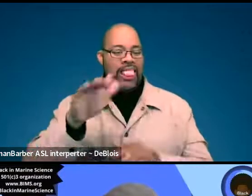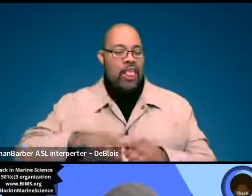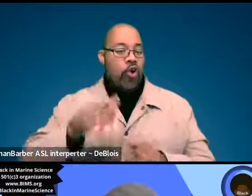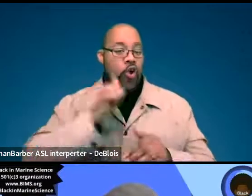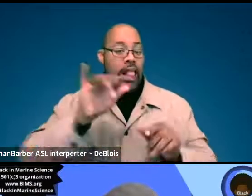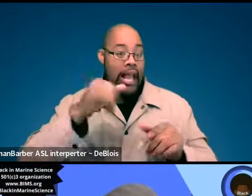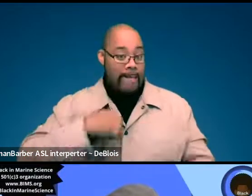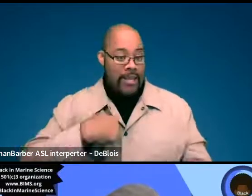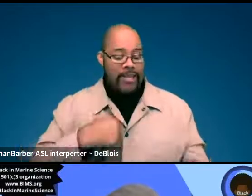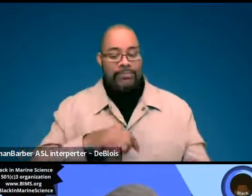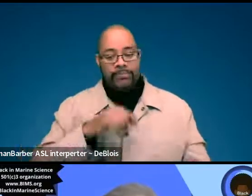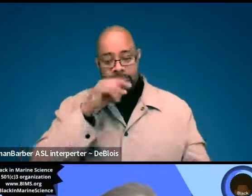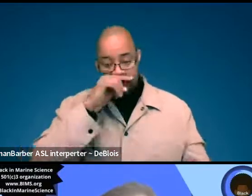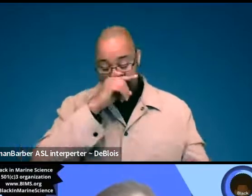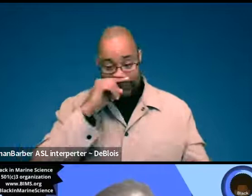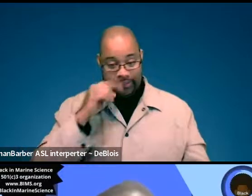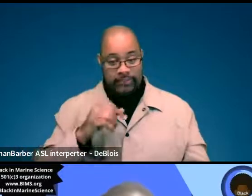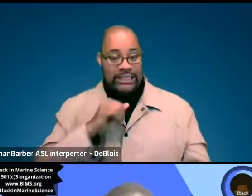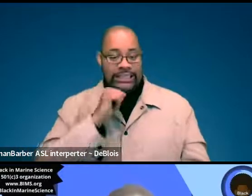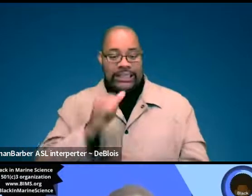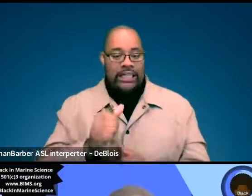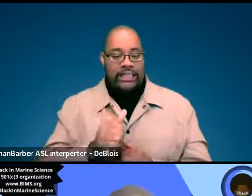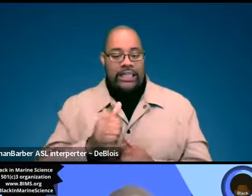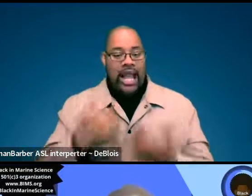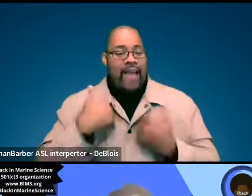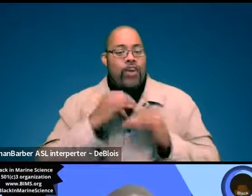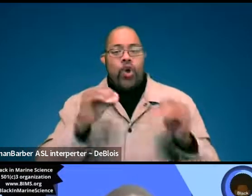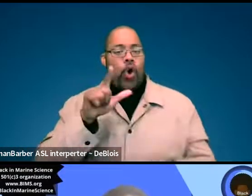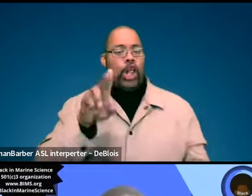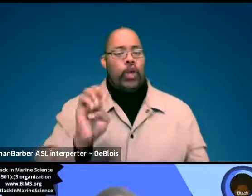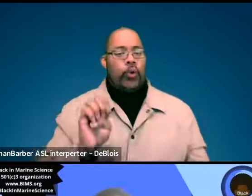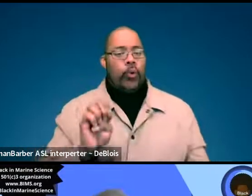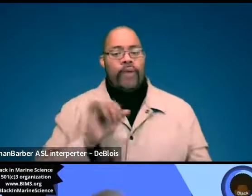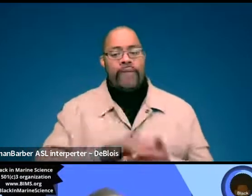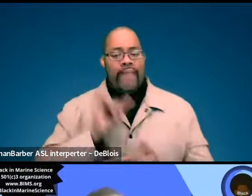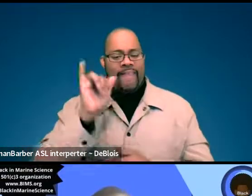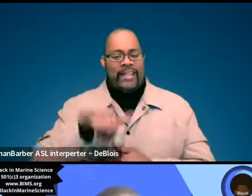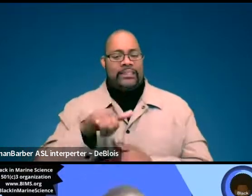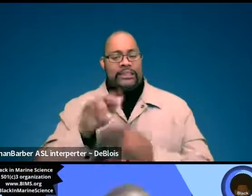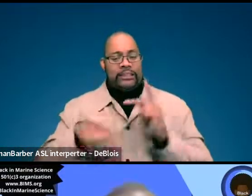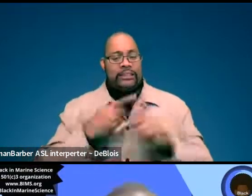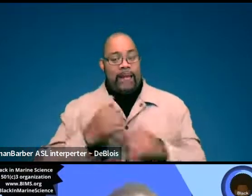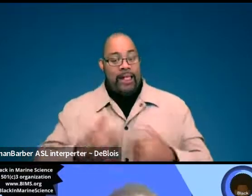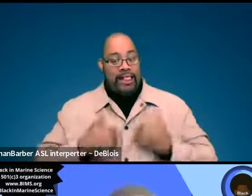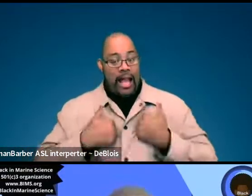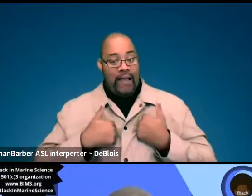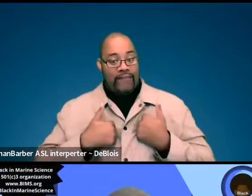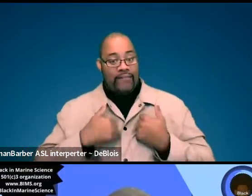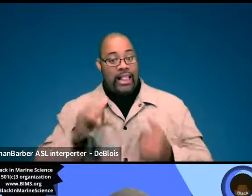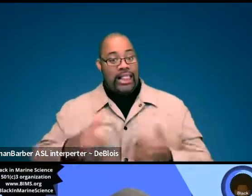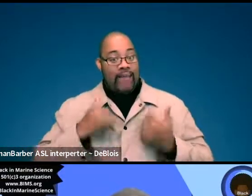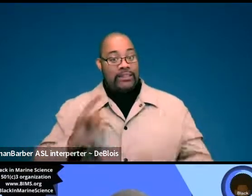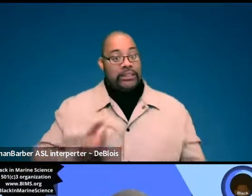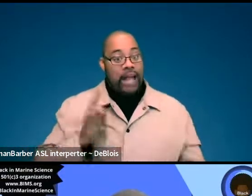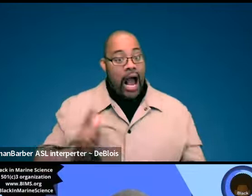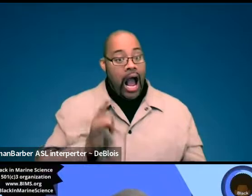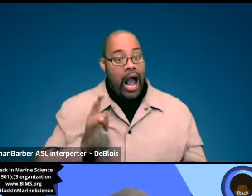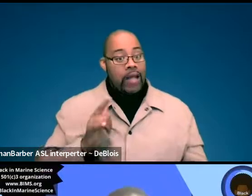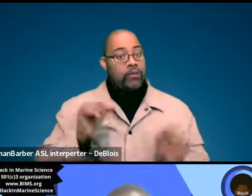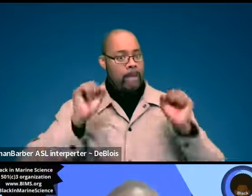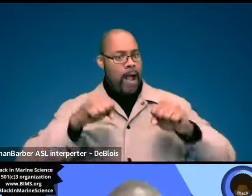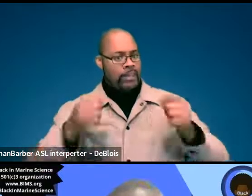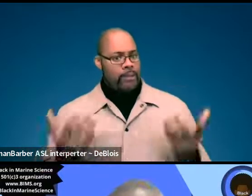me's that had no clue that this type of life, this lifestyle was